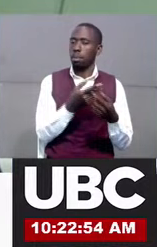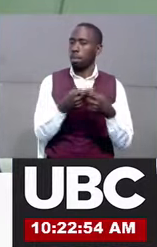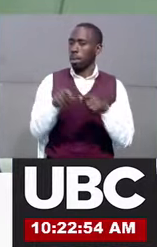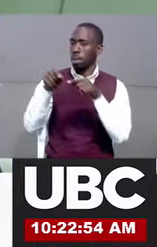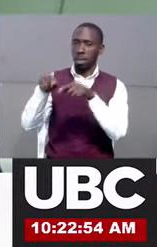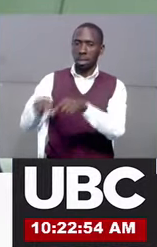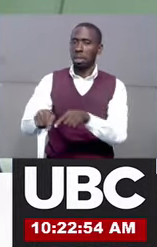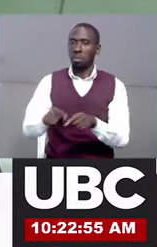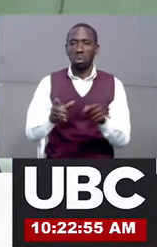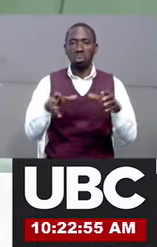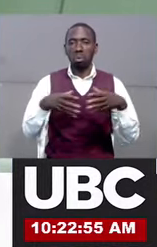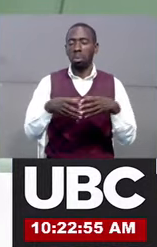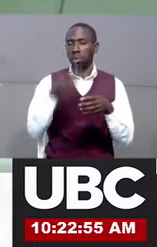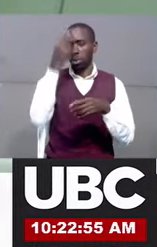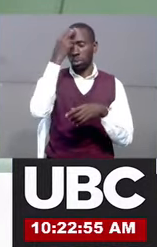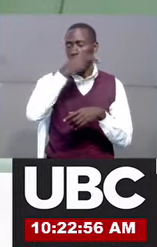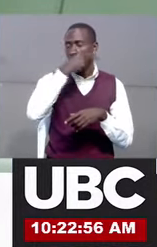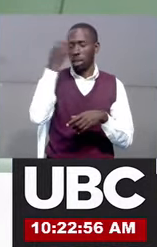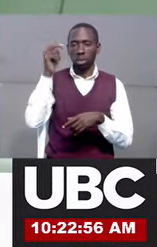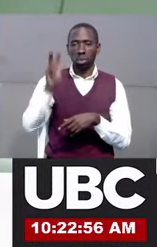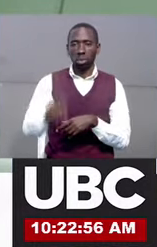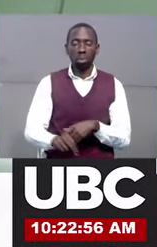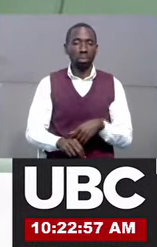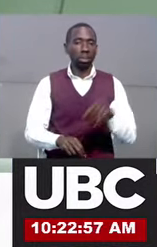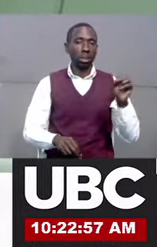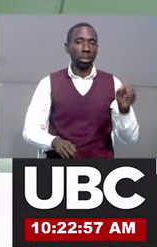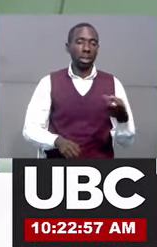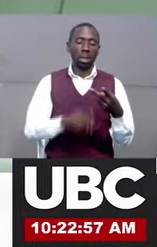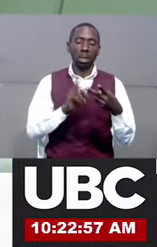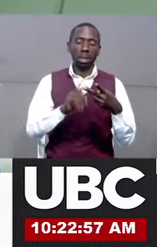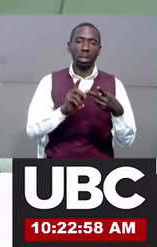this category of the students. Secondly, Right